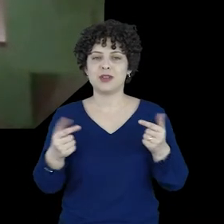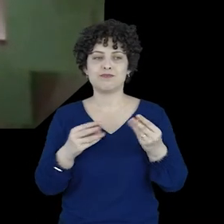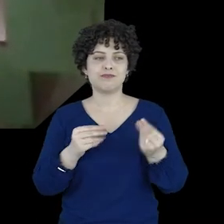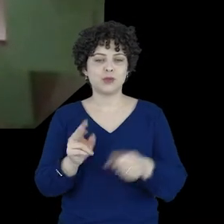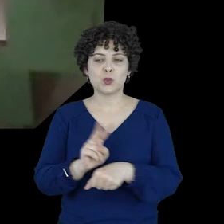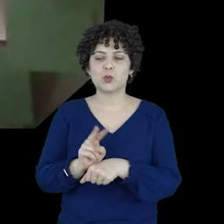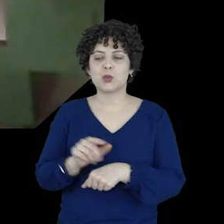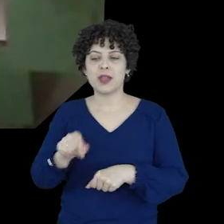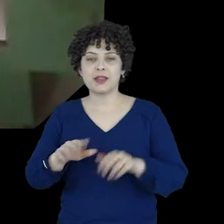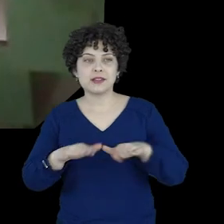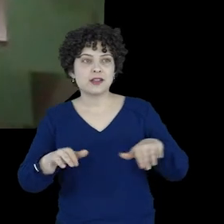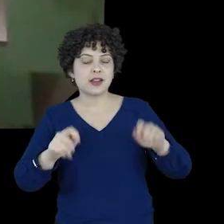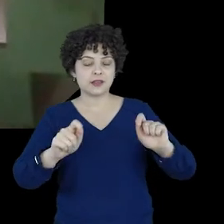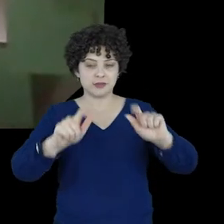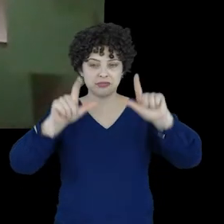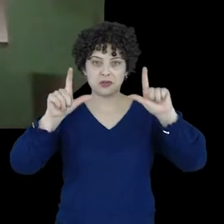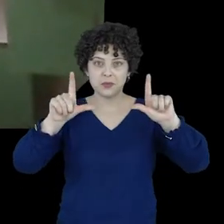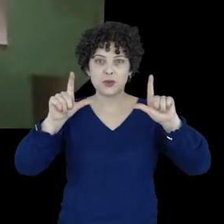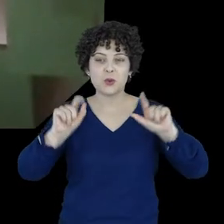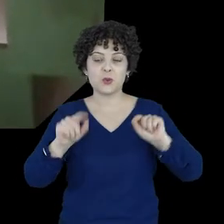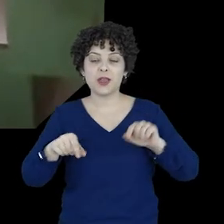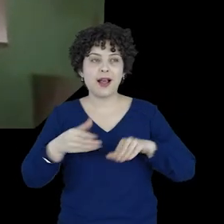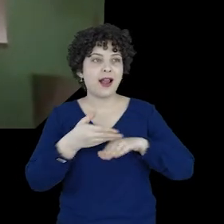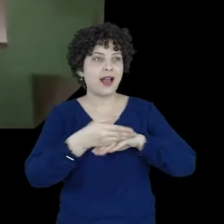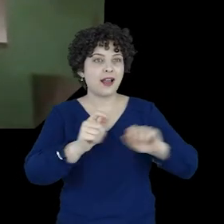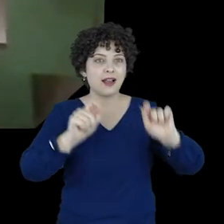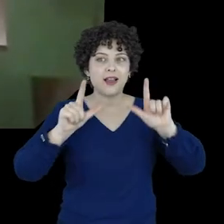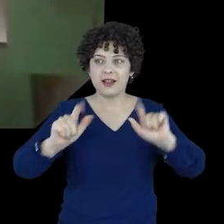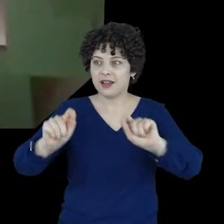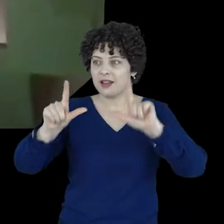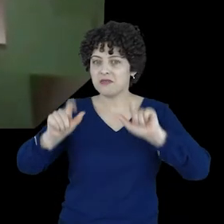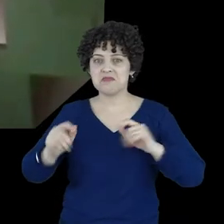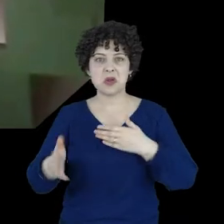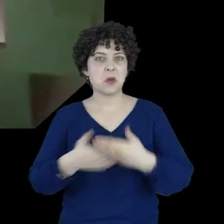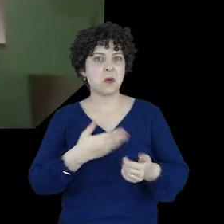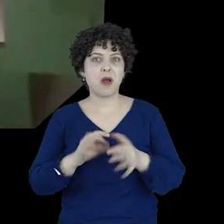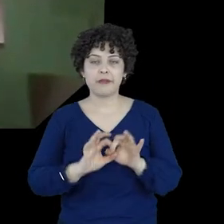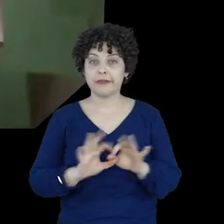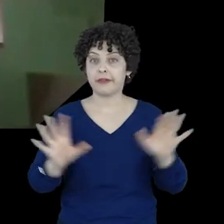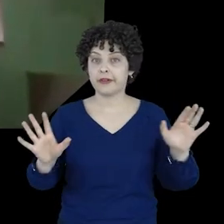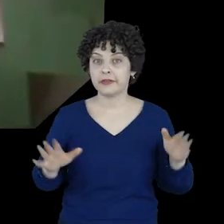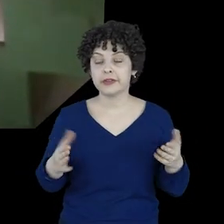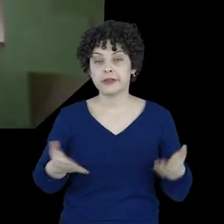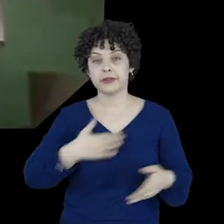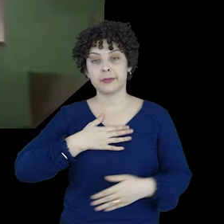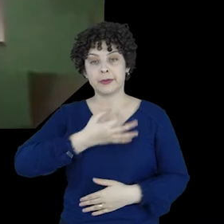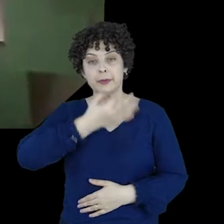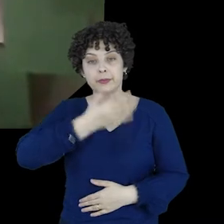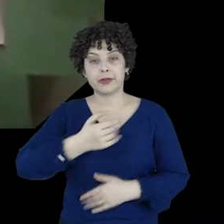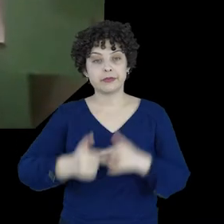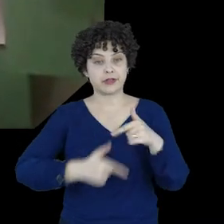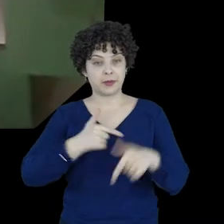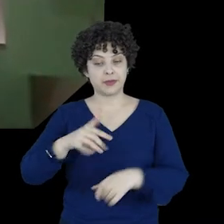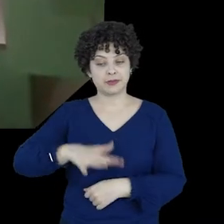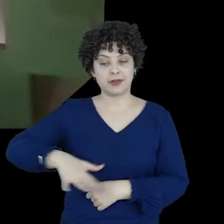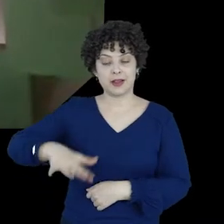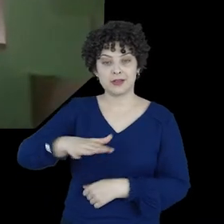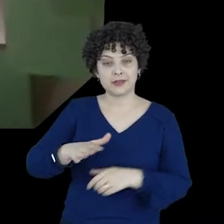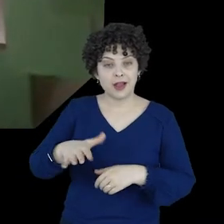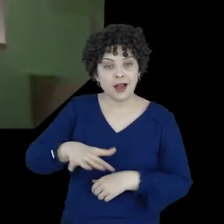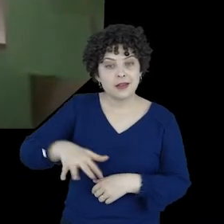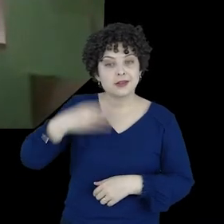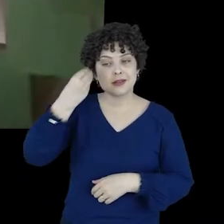regulate whatever goes out to children and young people. So for me, as someone working in the space